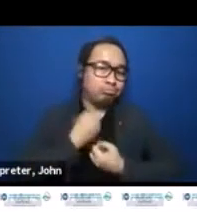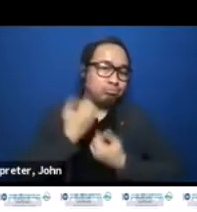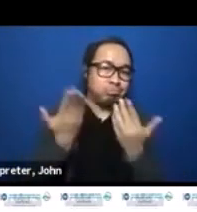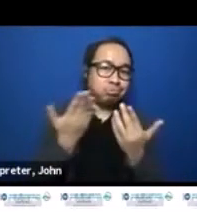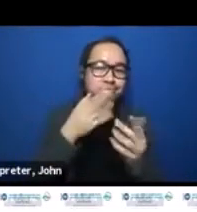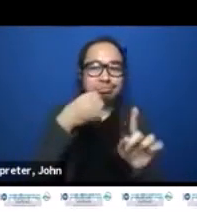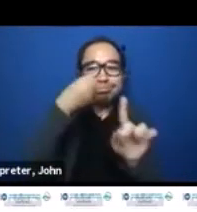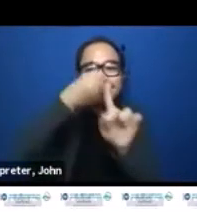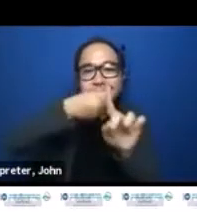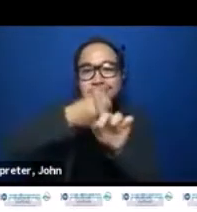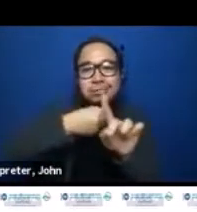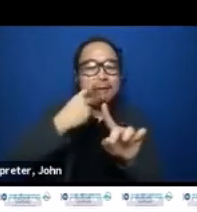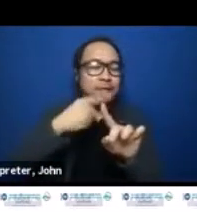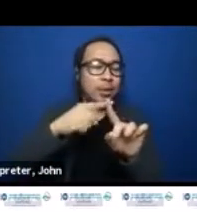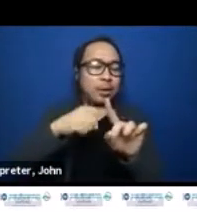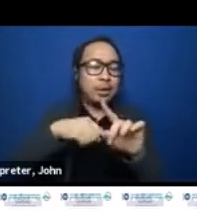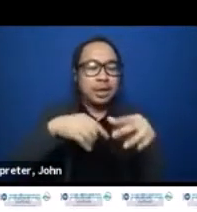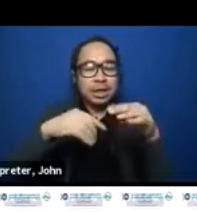supporting the survivor,